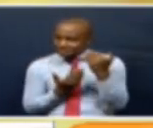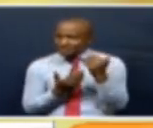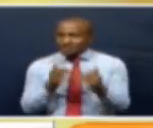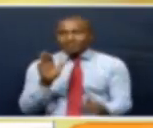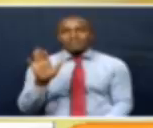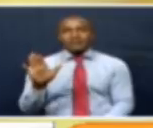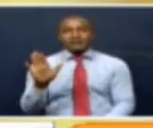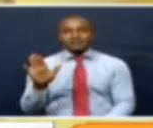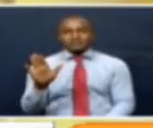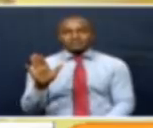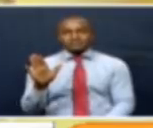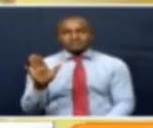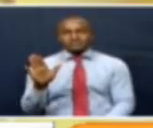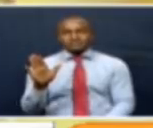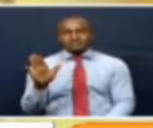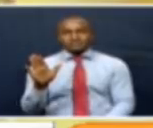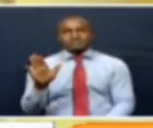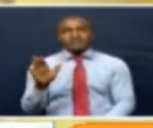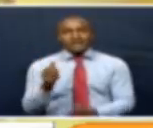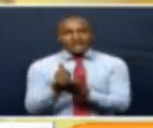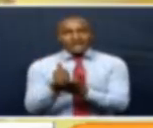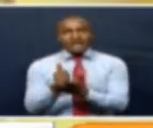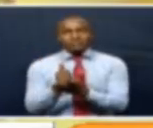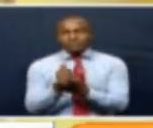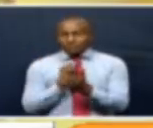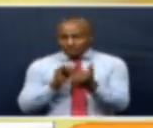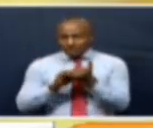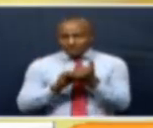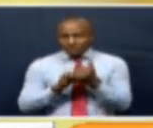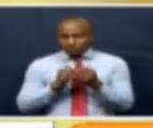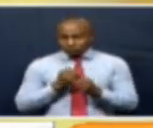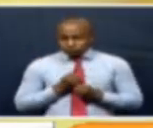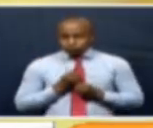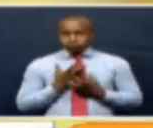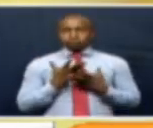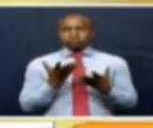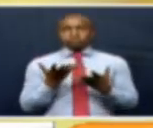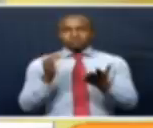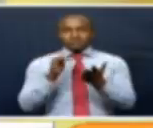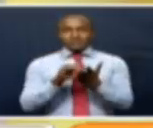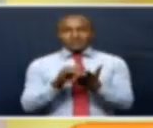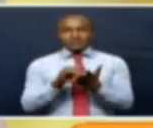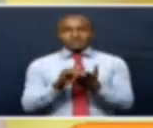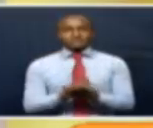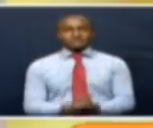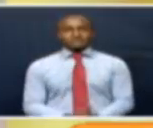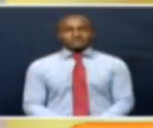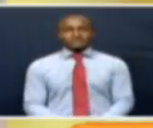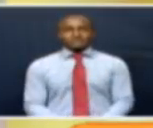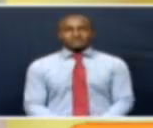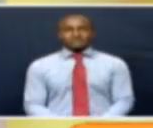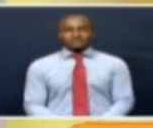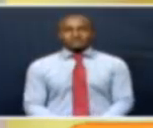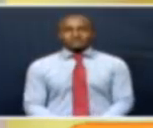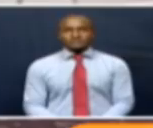a reunion that will uplift his ailing wife. Mercy Kandie Tanui, Monday